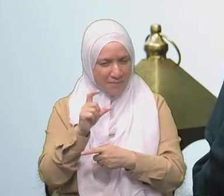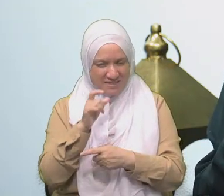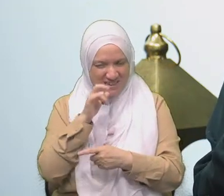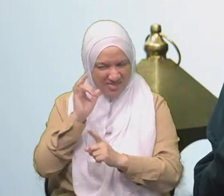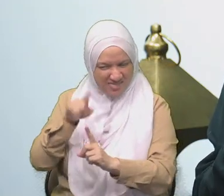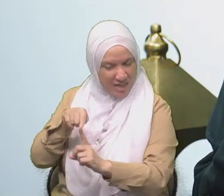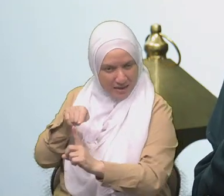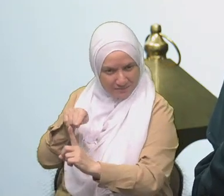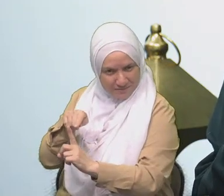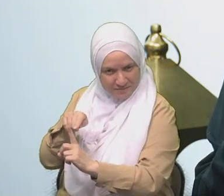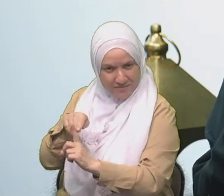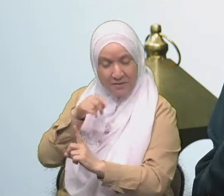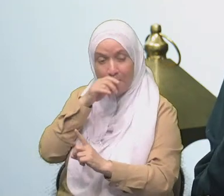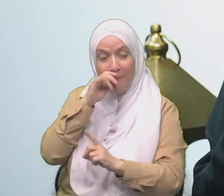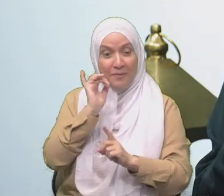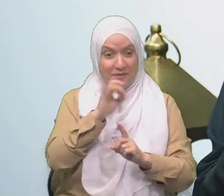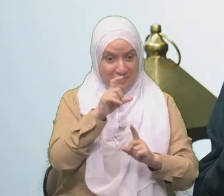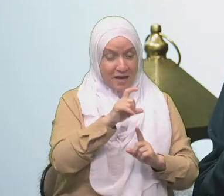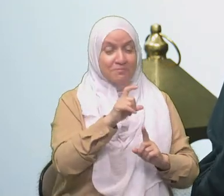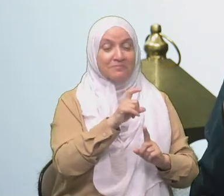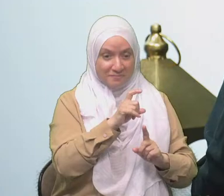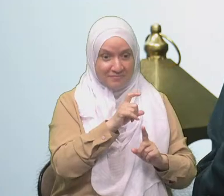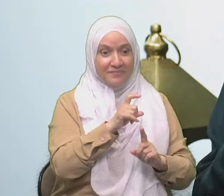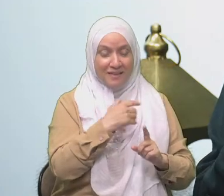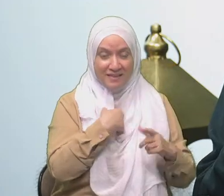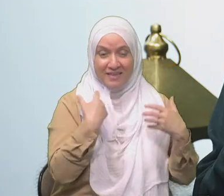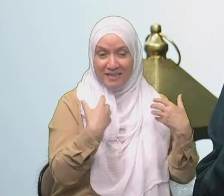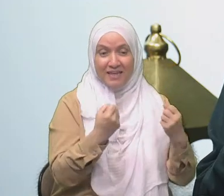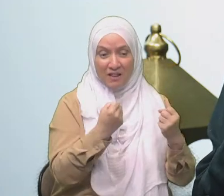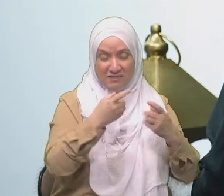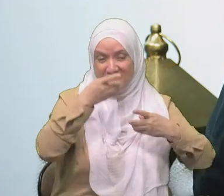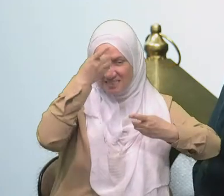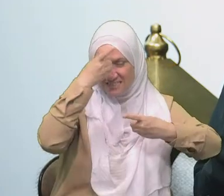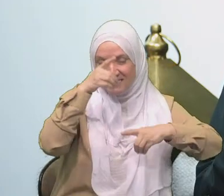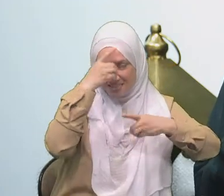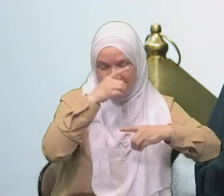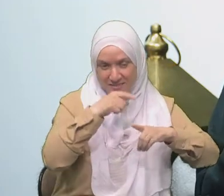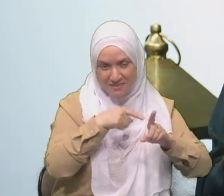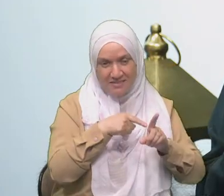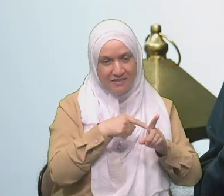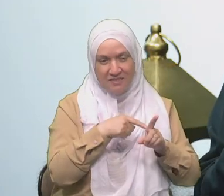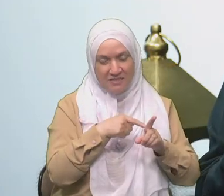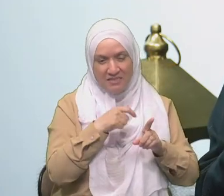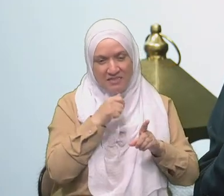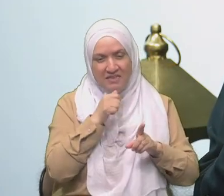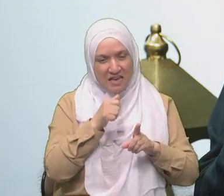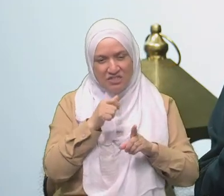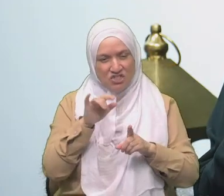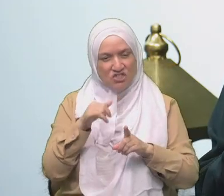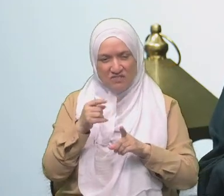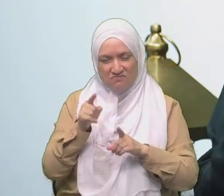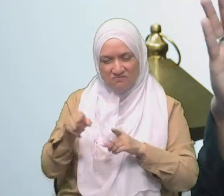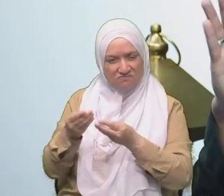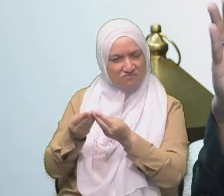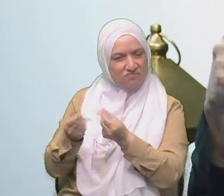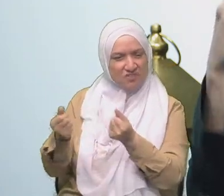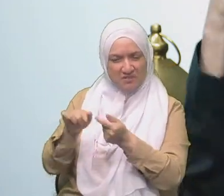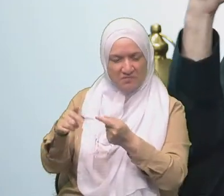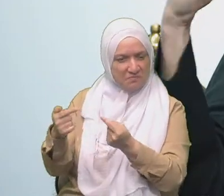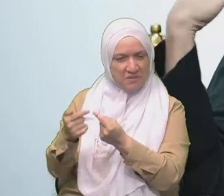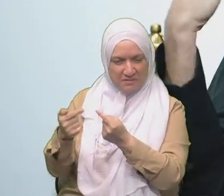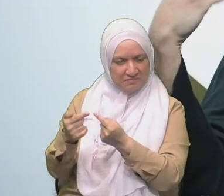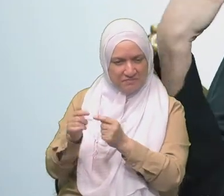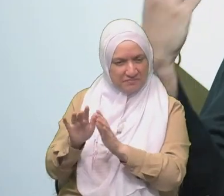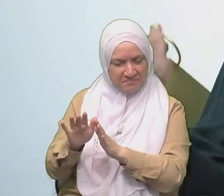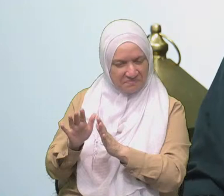that process actually is. And that's what the deen is, and that's what we're actually seeking. So if that's an invasive heart surgery, alhamdulillah, we need to remove it. I'm not